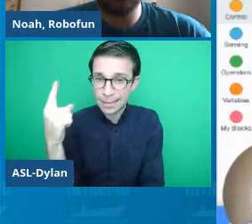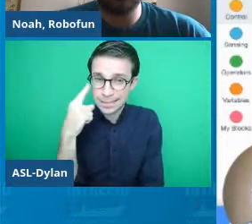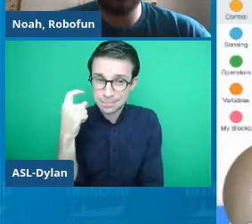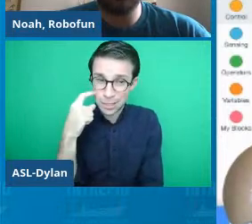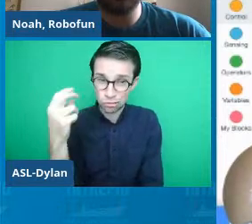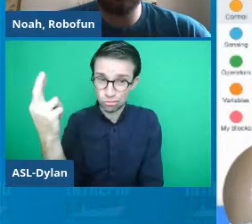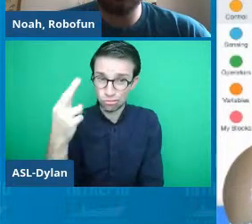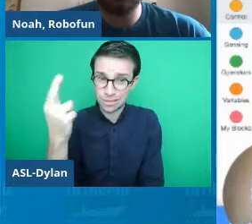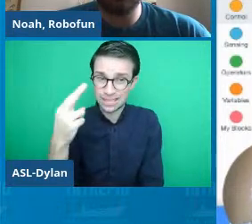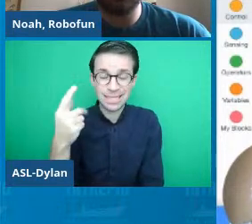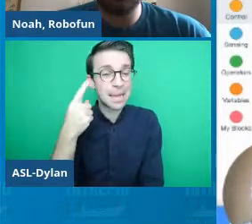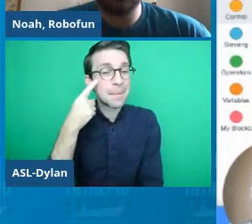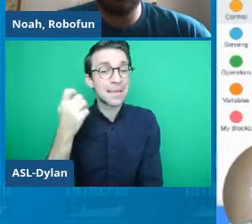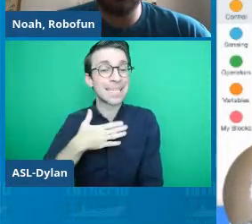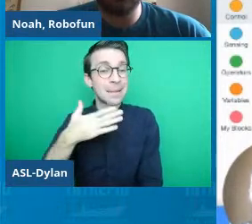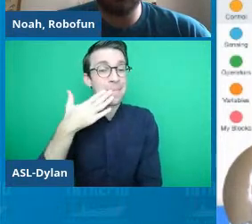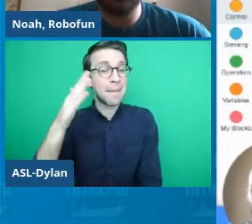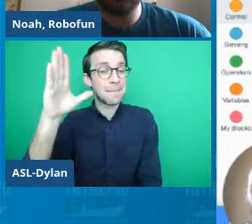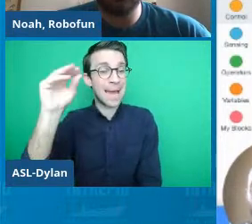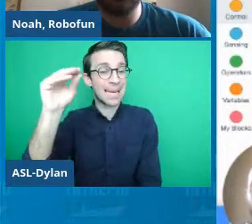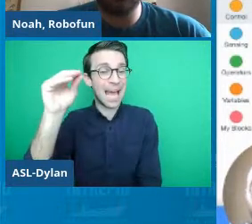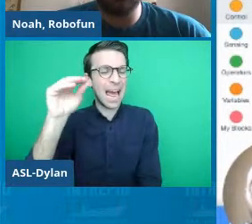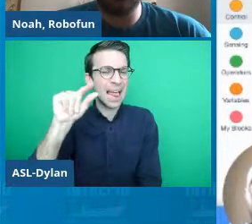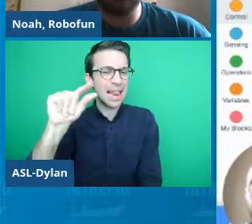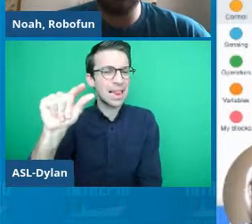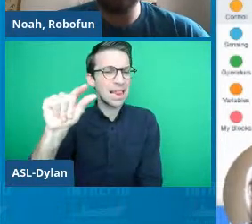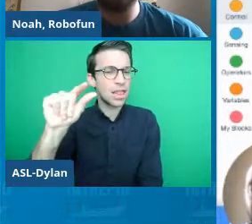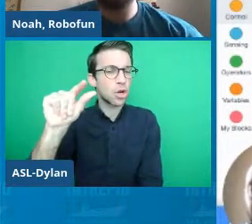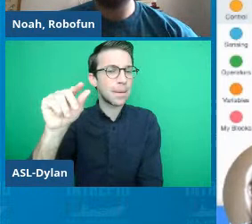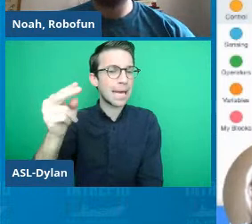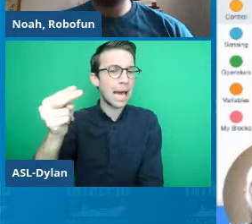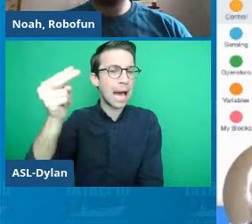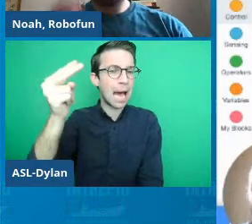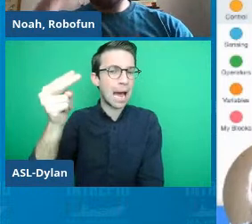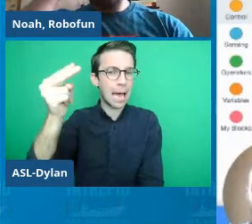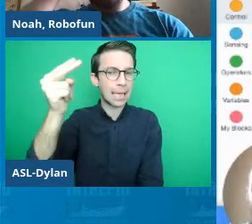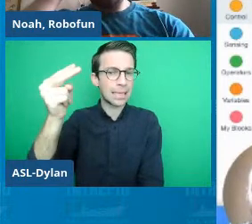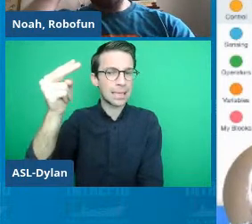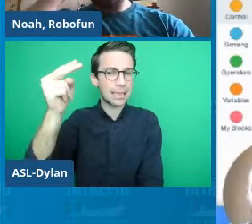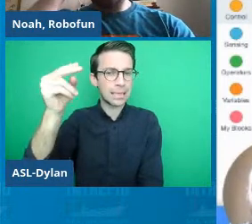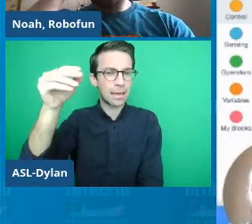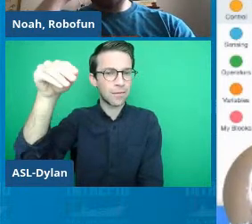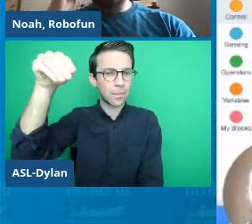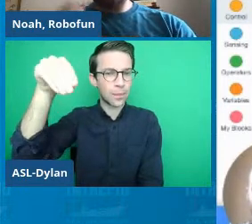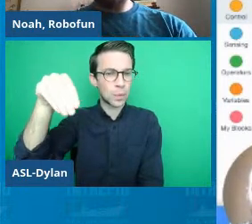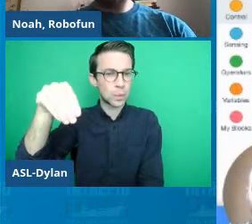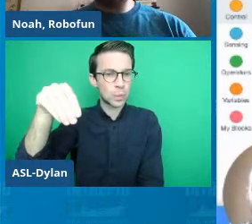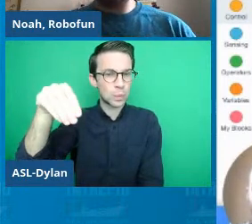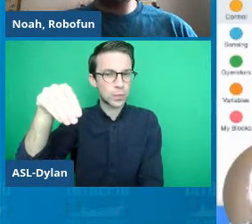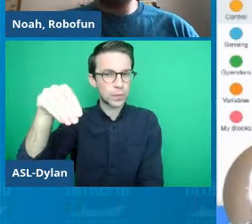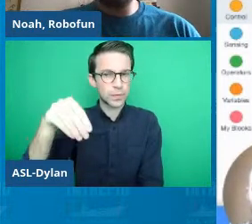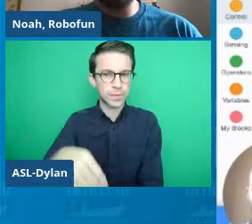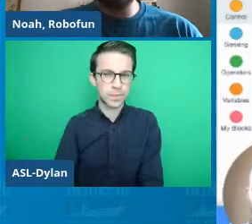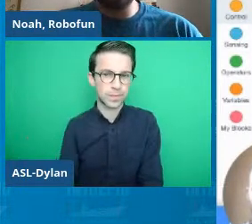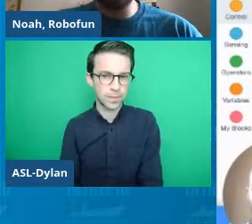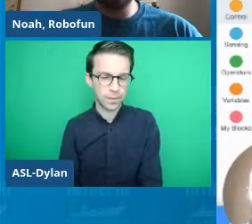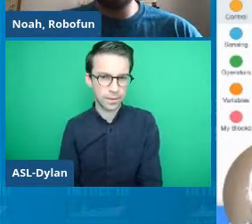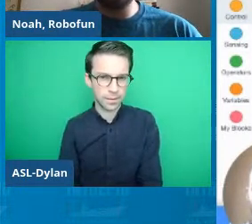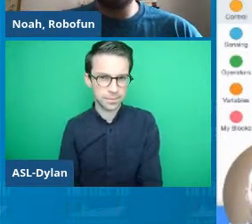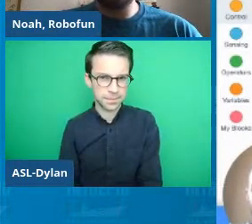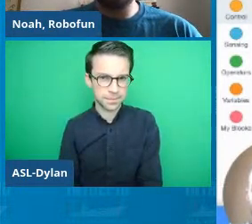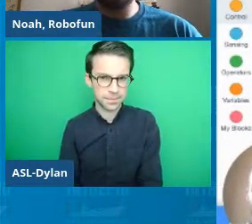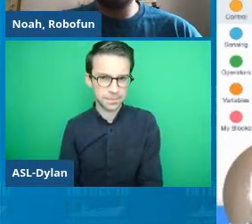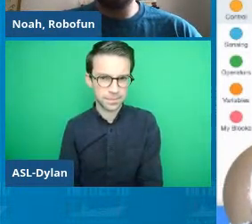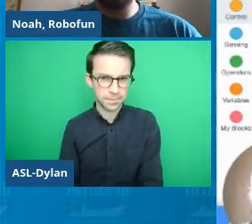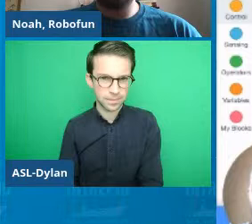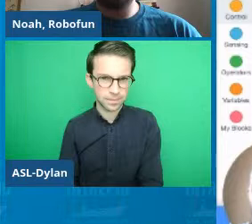it's because my bad guy is a little too high and a little too